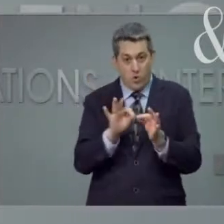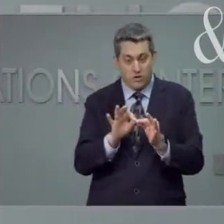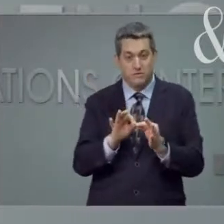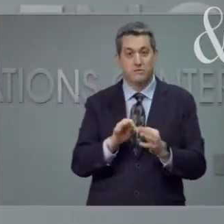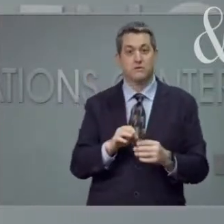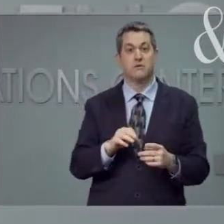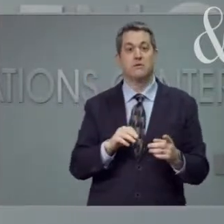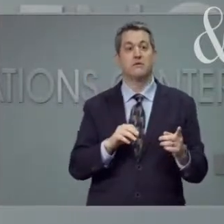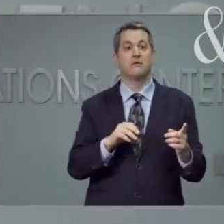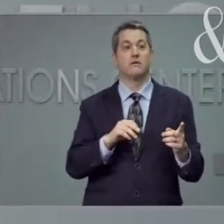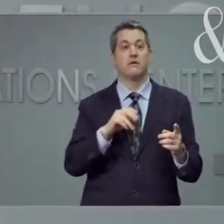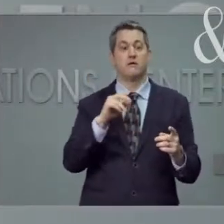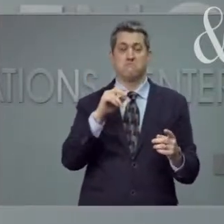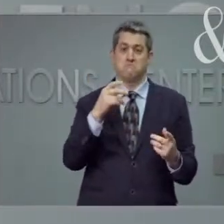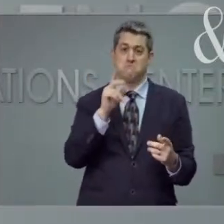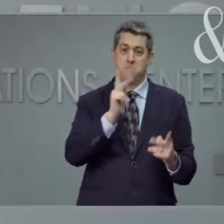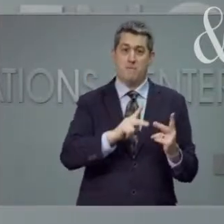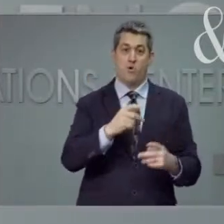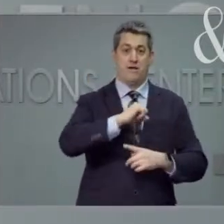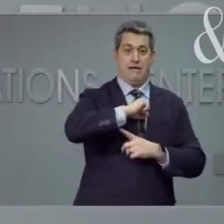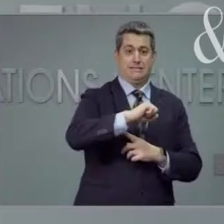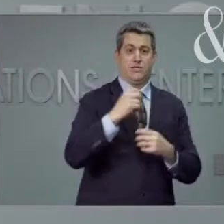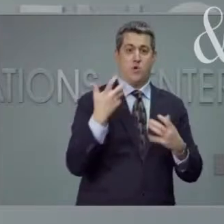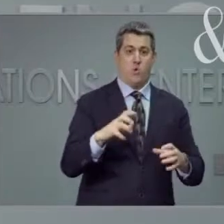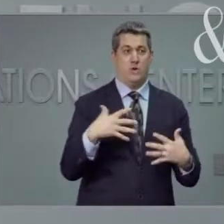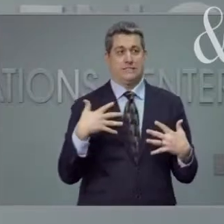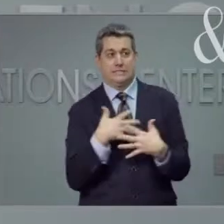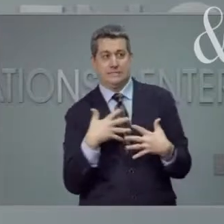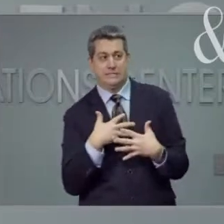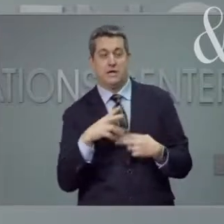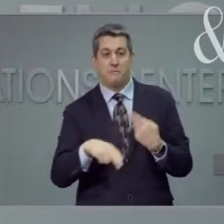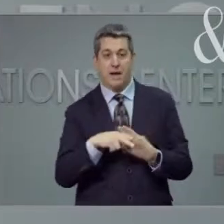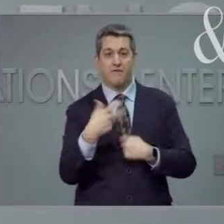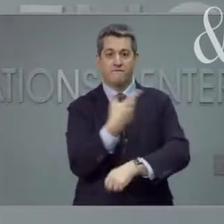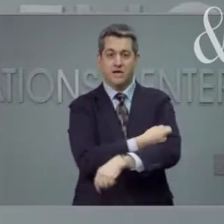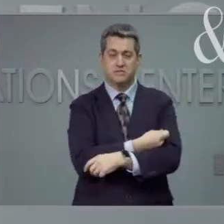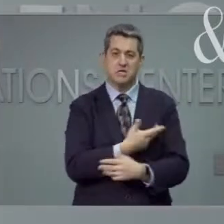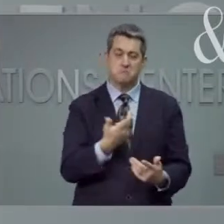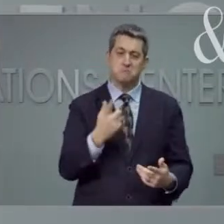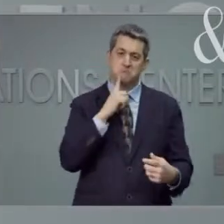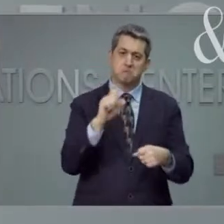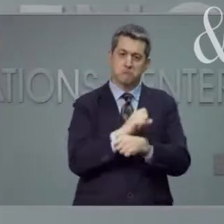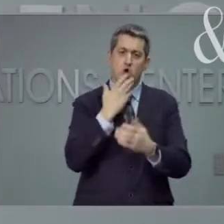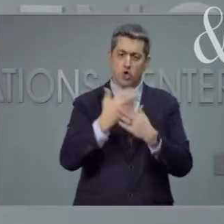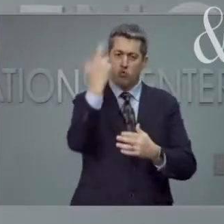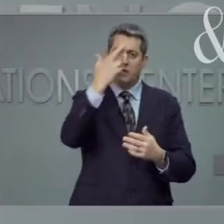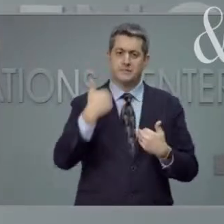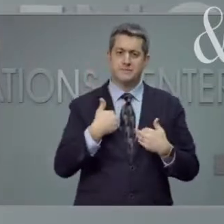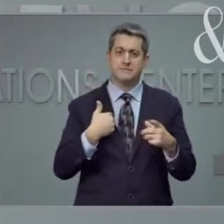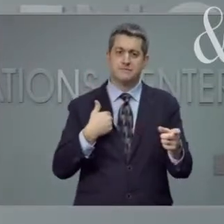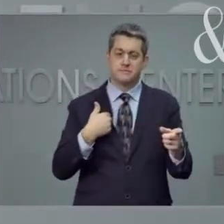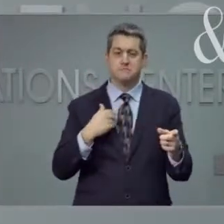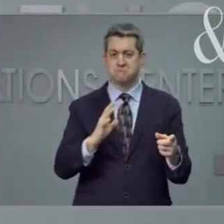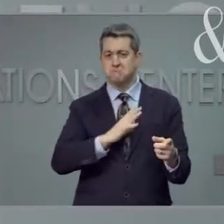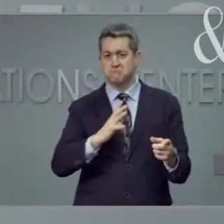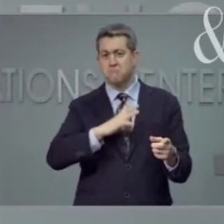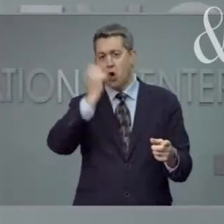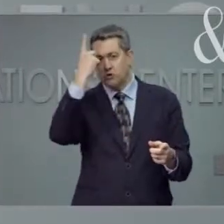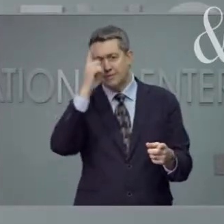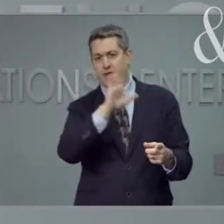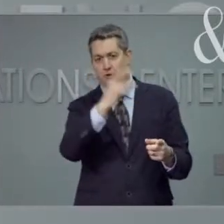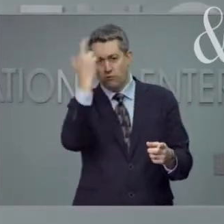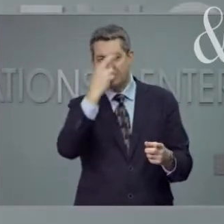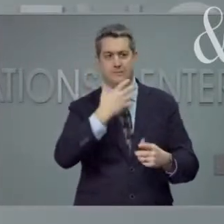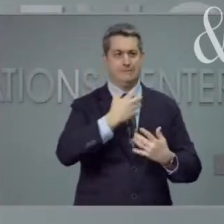for folks to be hesitant. I think we need to hear those concerns, and then it is our job to provide